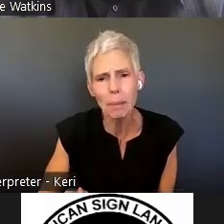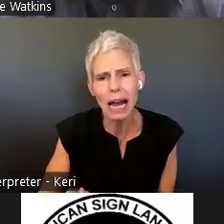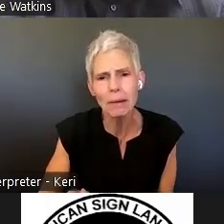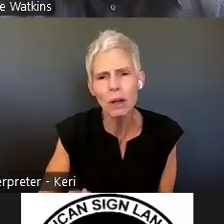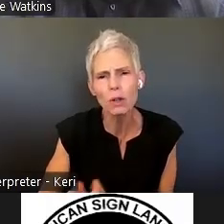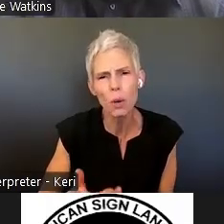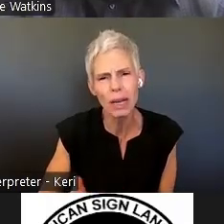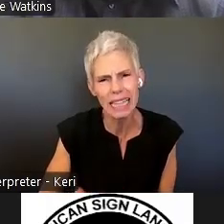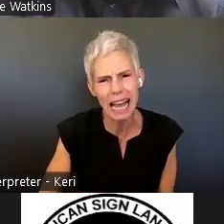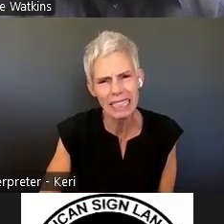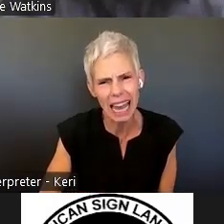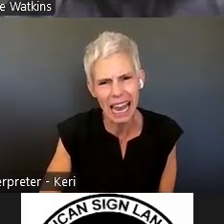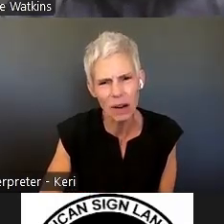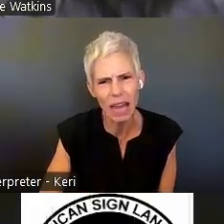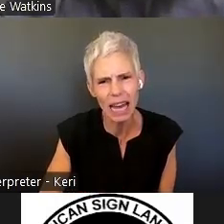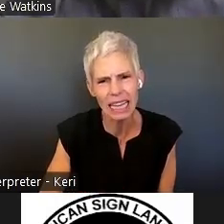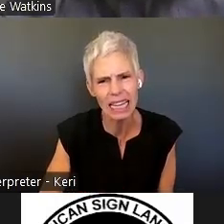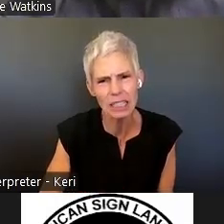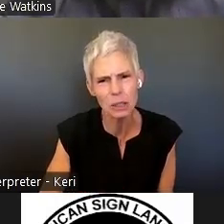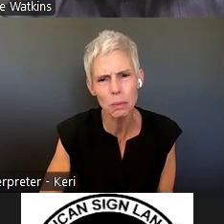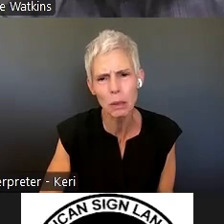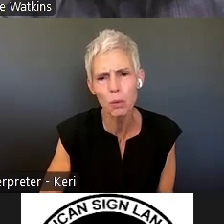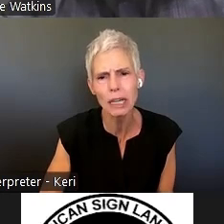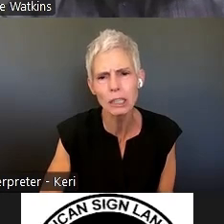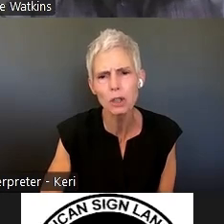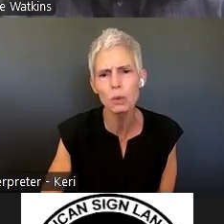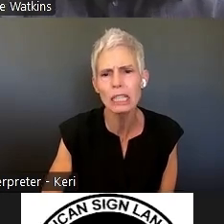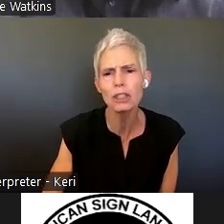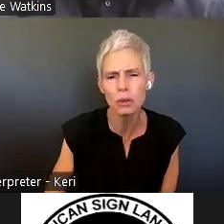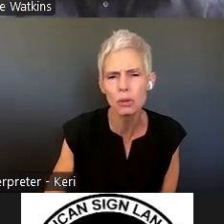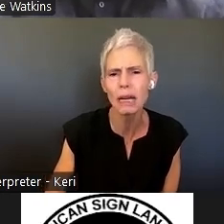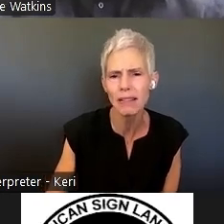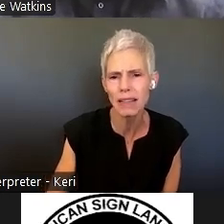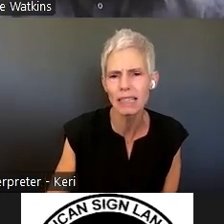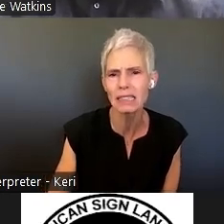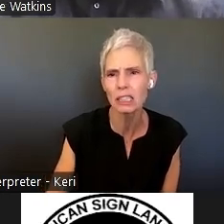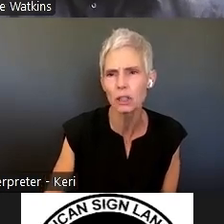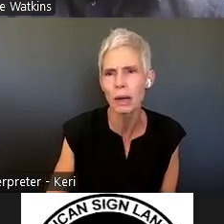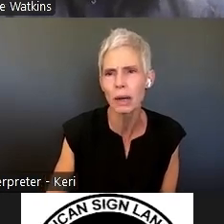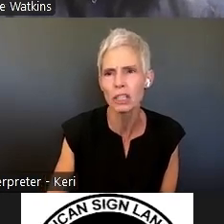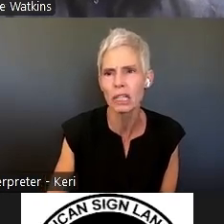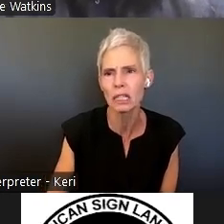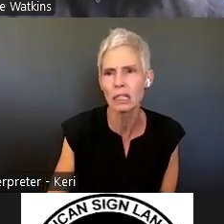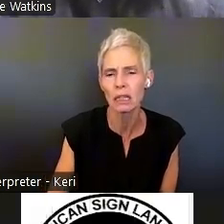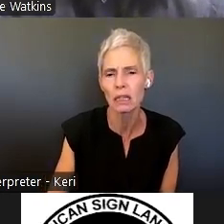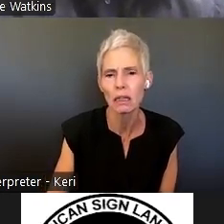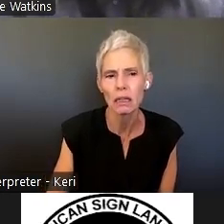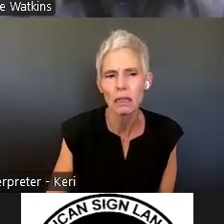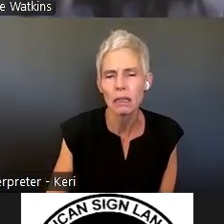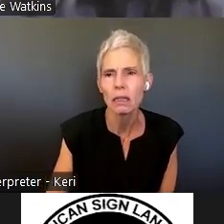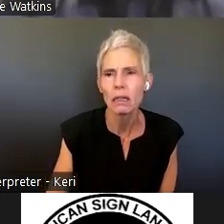going up. I don't know exactly how that is, but what do we do in this situation?